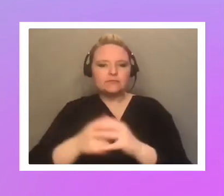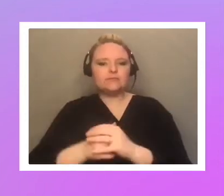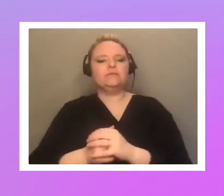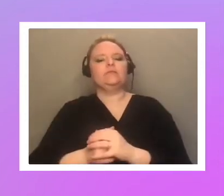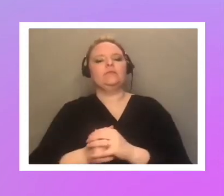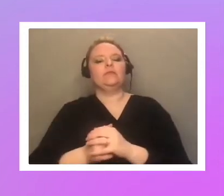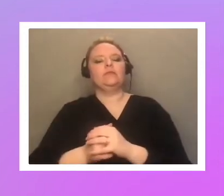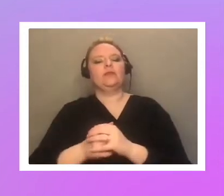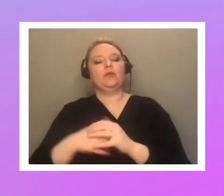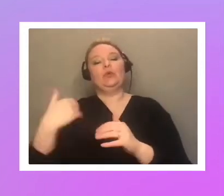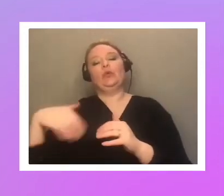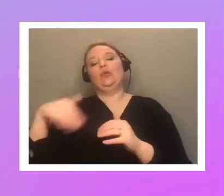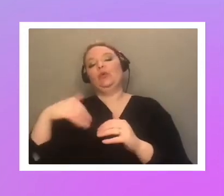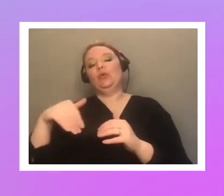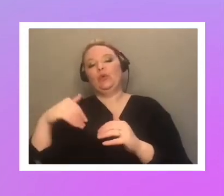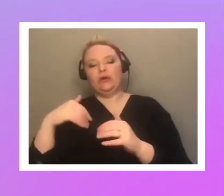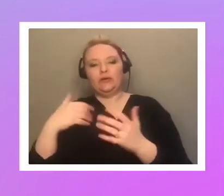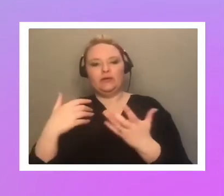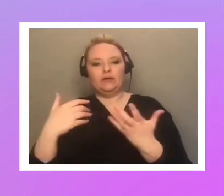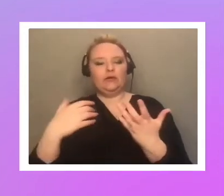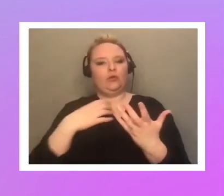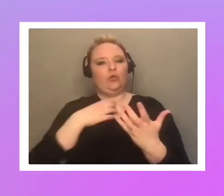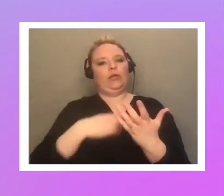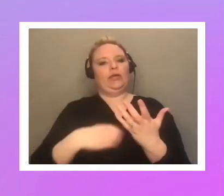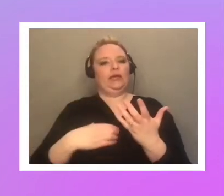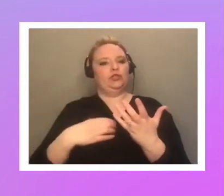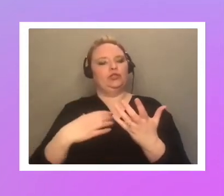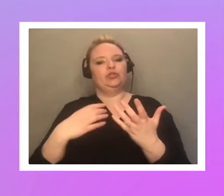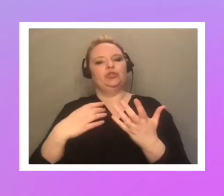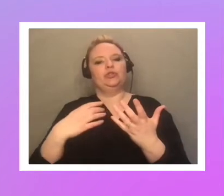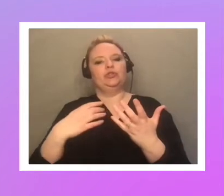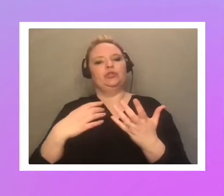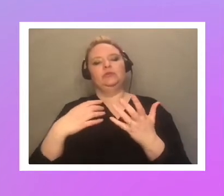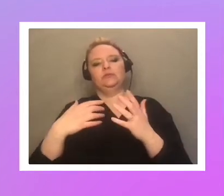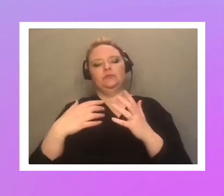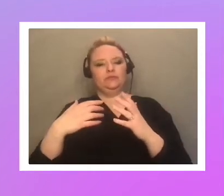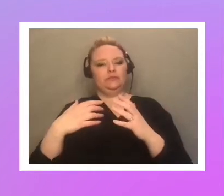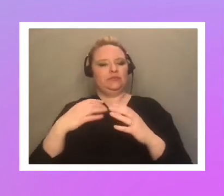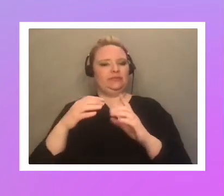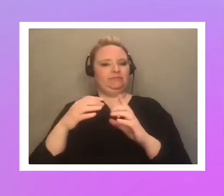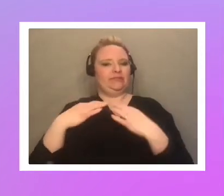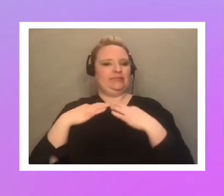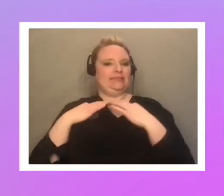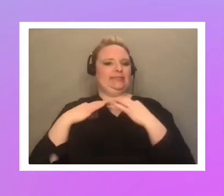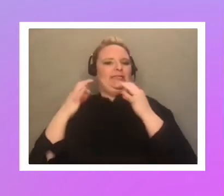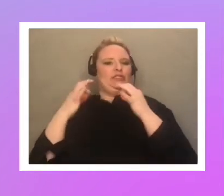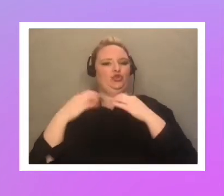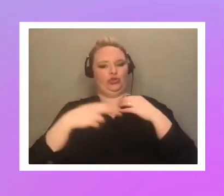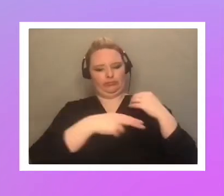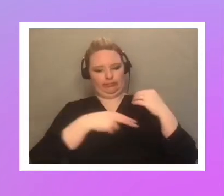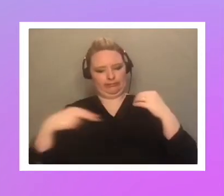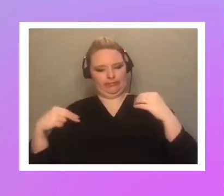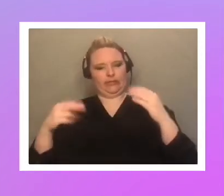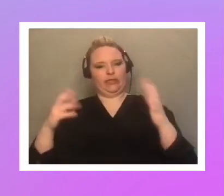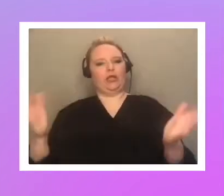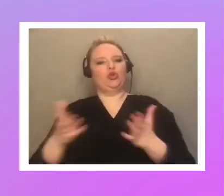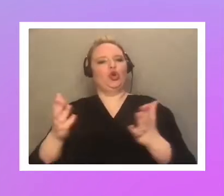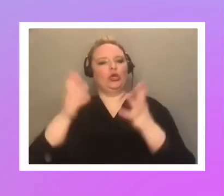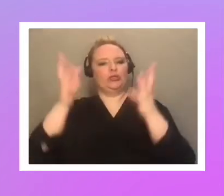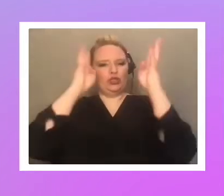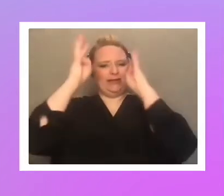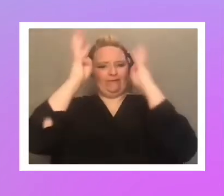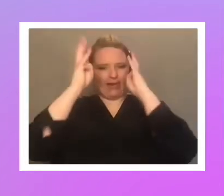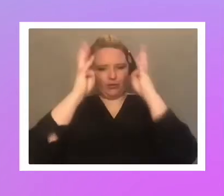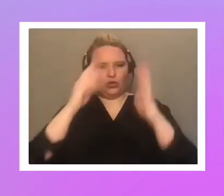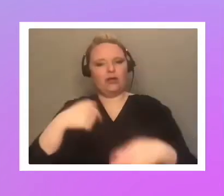Boy, oh boy, I wish I could have this branded on a t-shirt. Encourage innovation because I